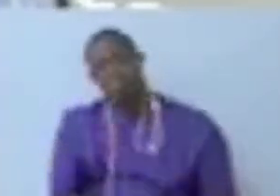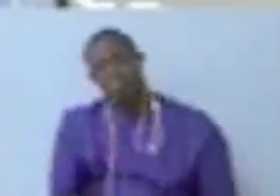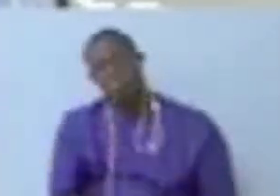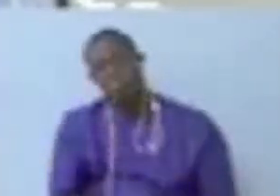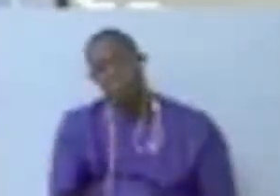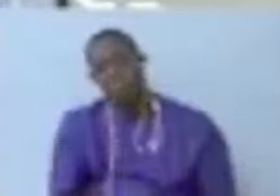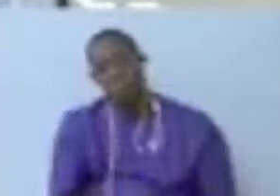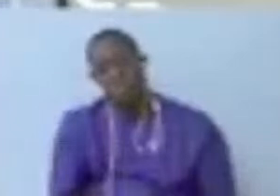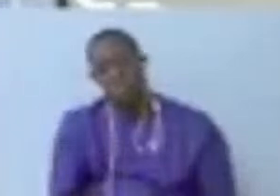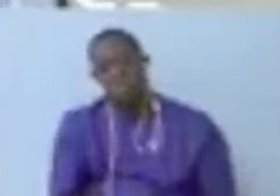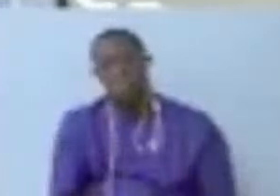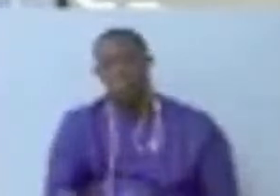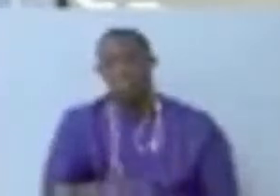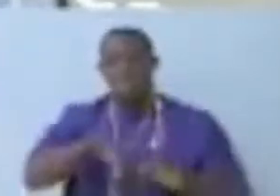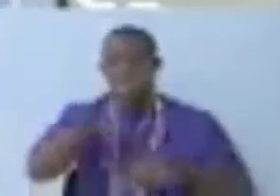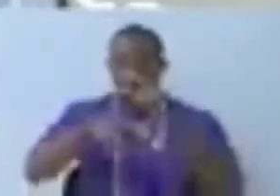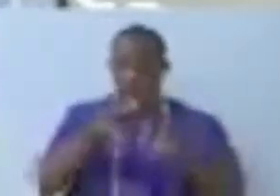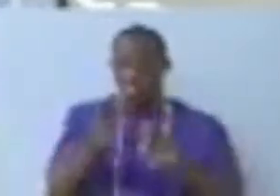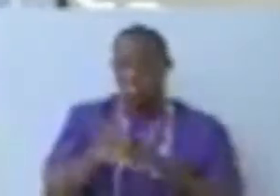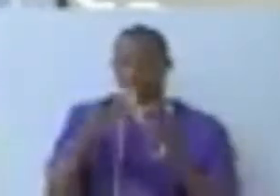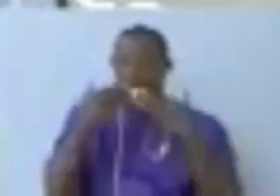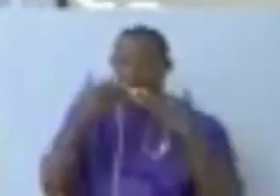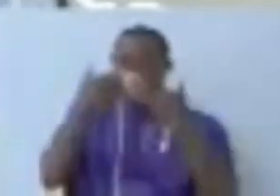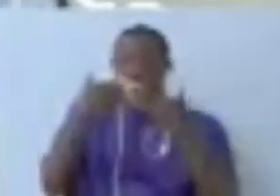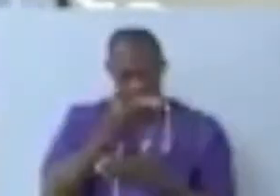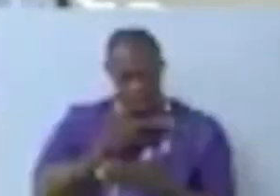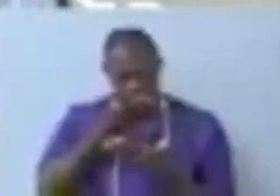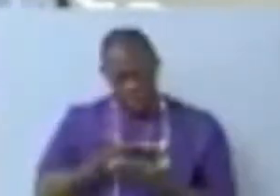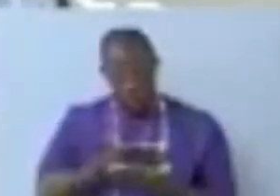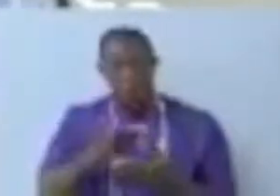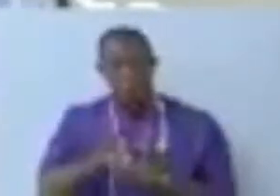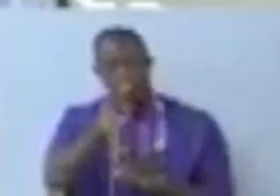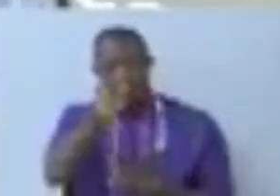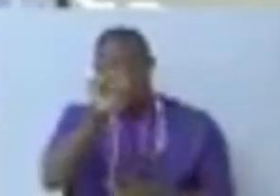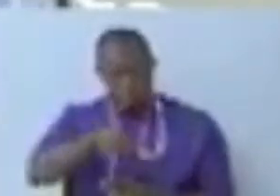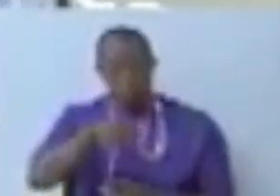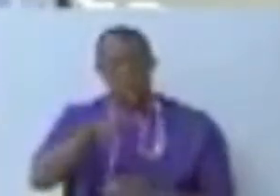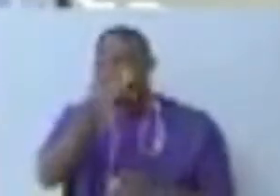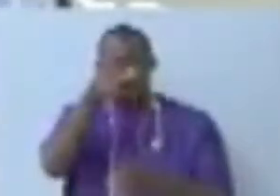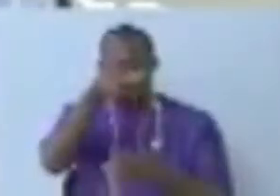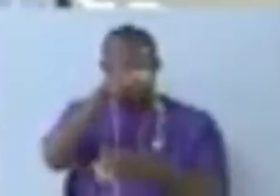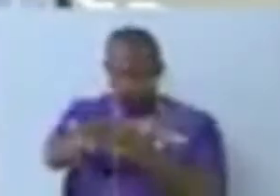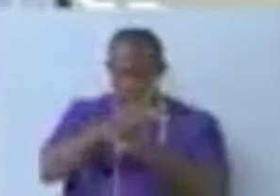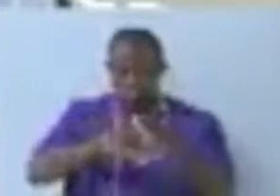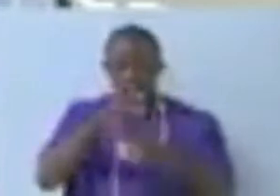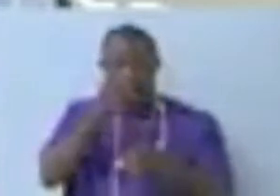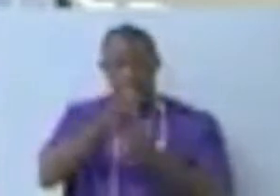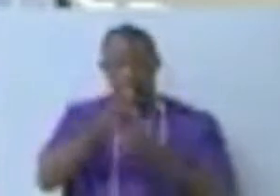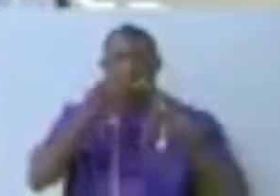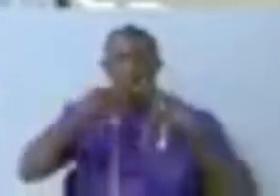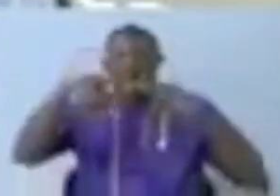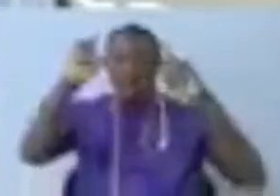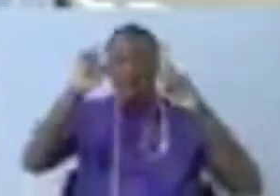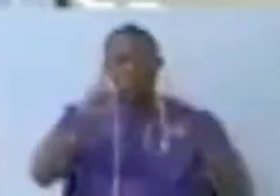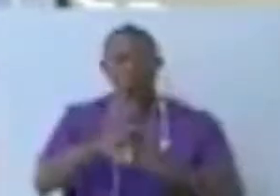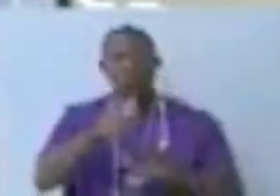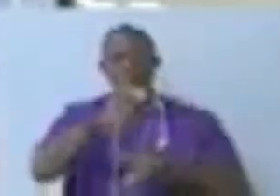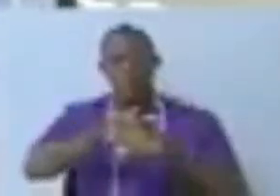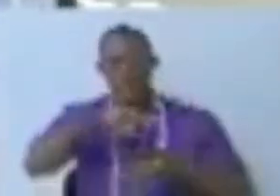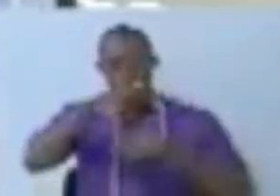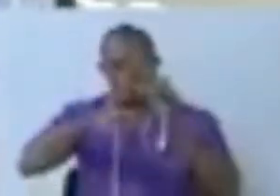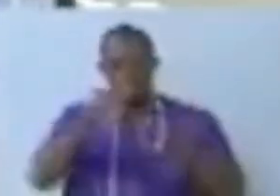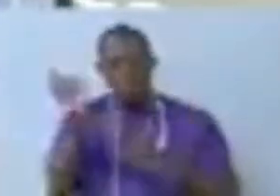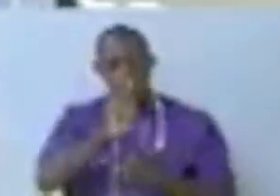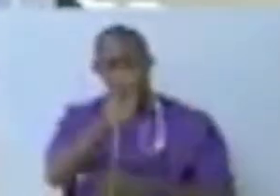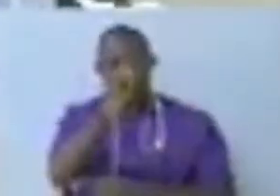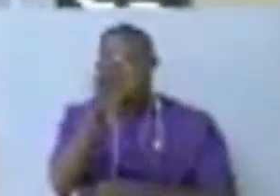In view of the information that is available, you should be in a position to make a pronouncement that on the basis of